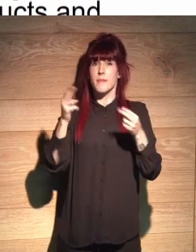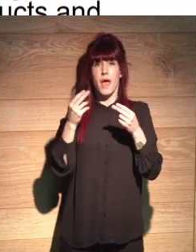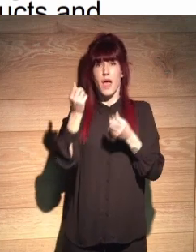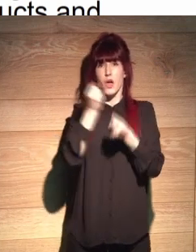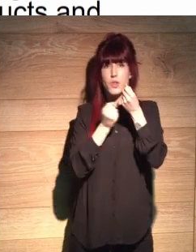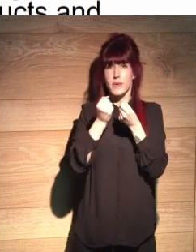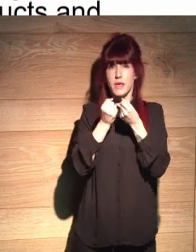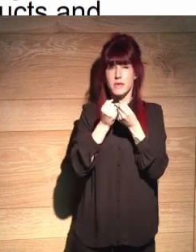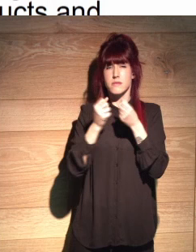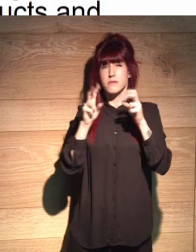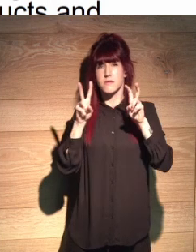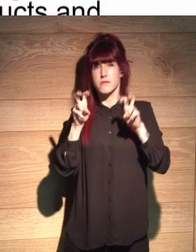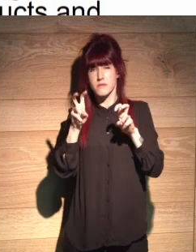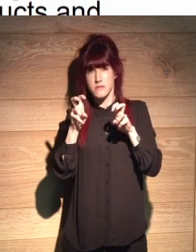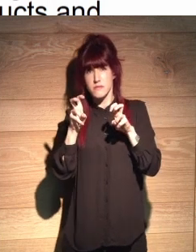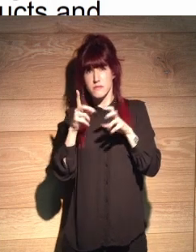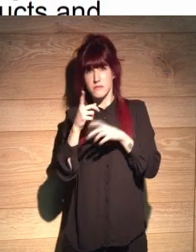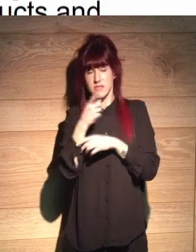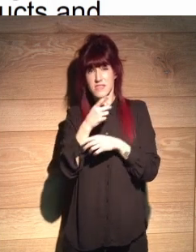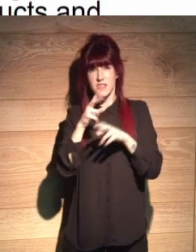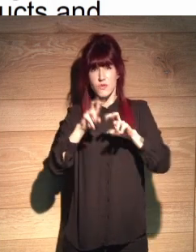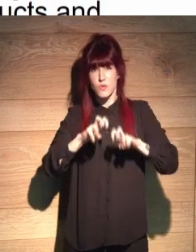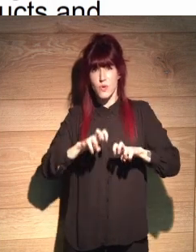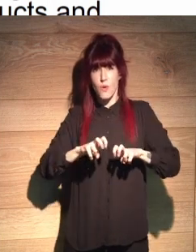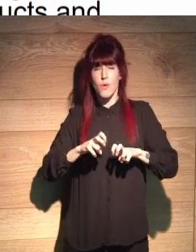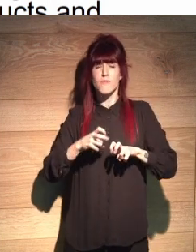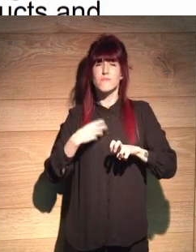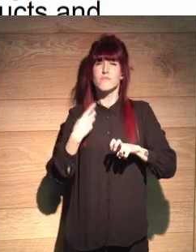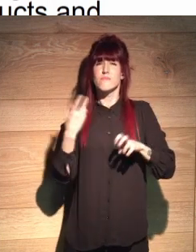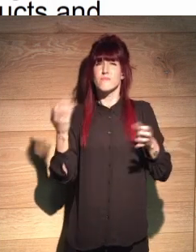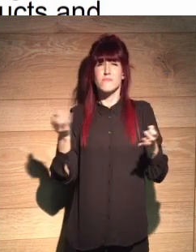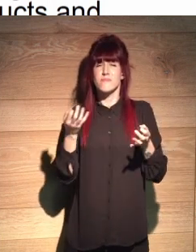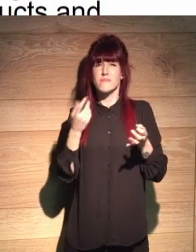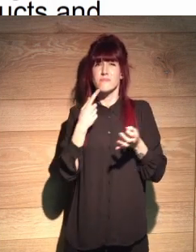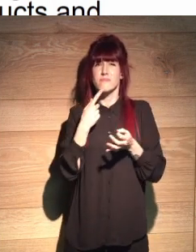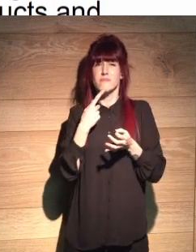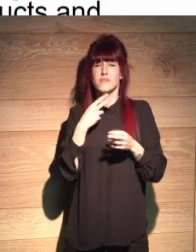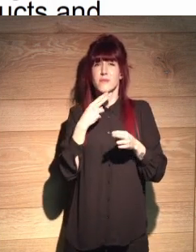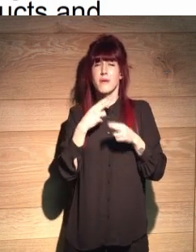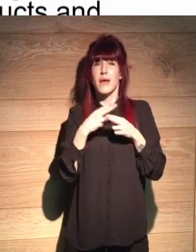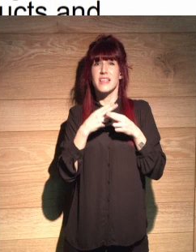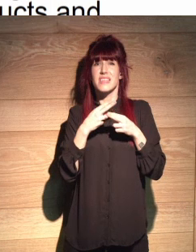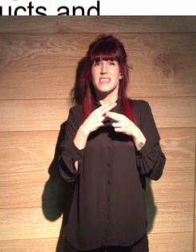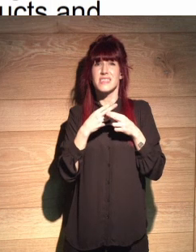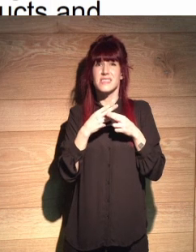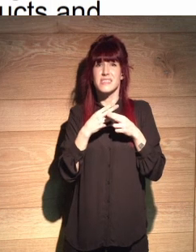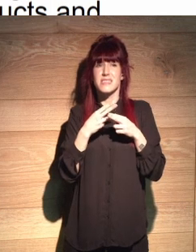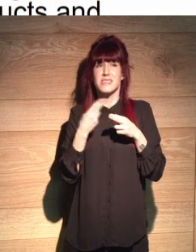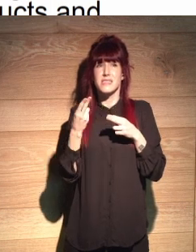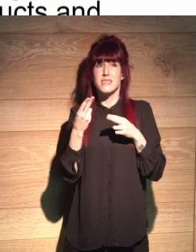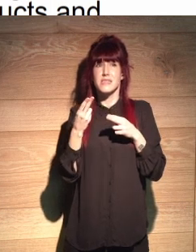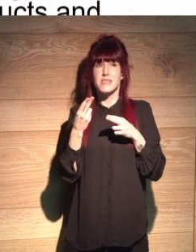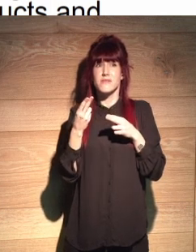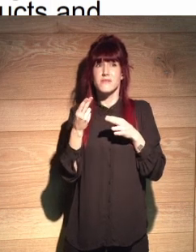thing, they looked in this study about what they call innovation revenue. And innovation revenue is